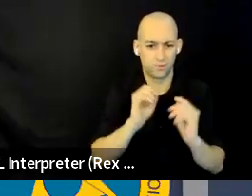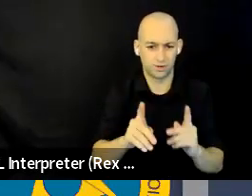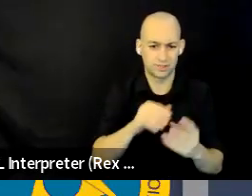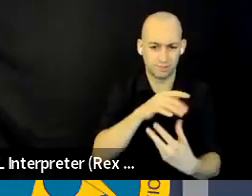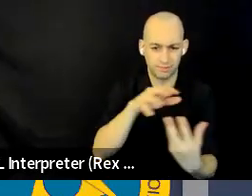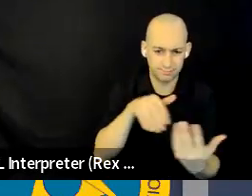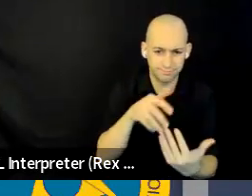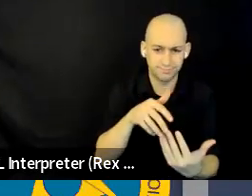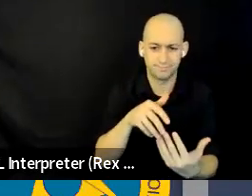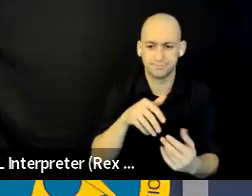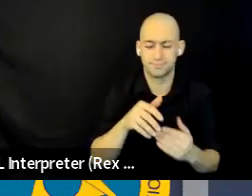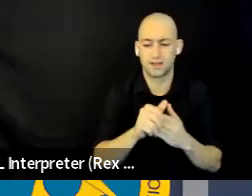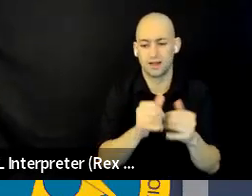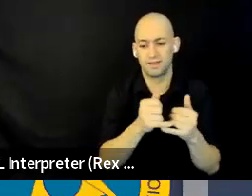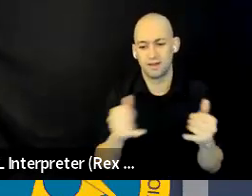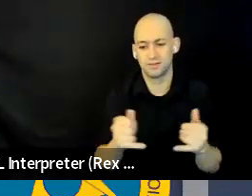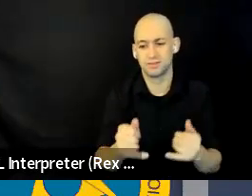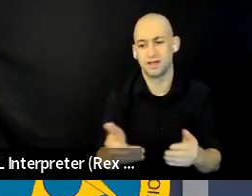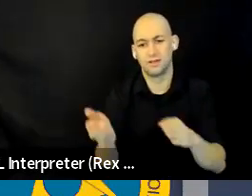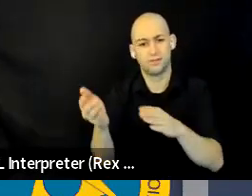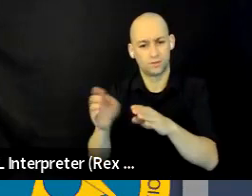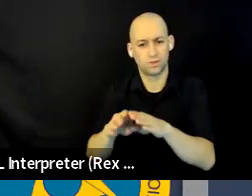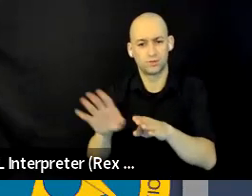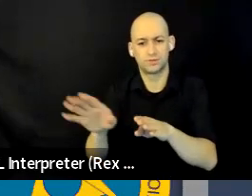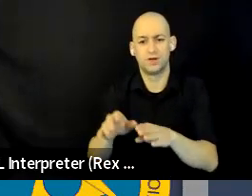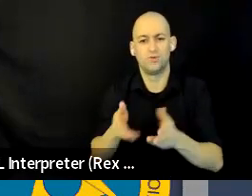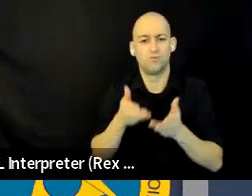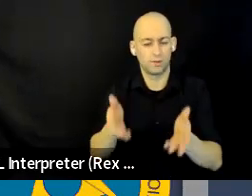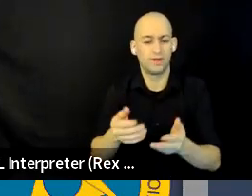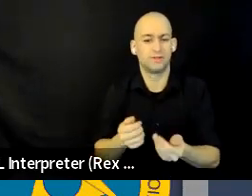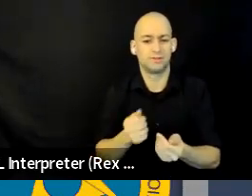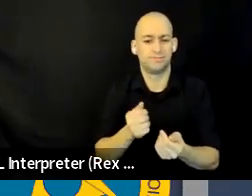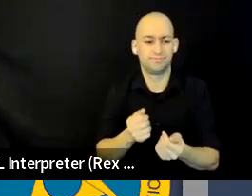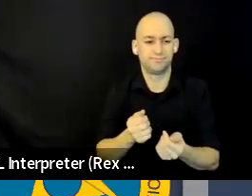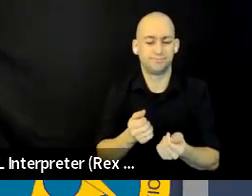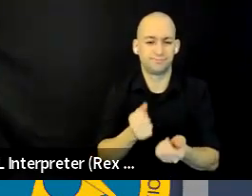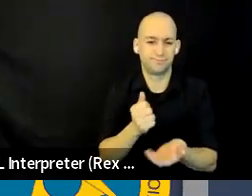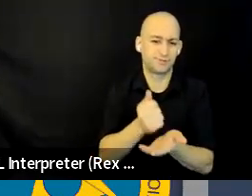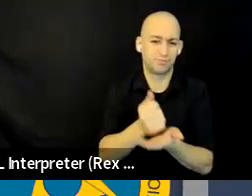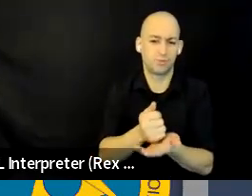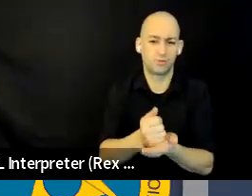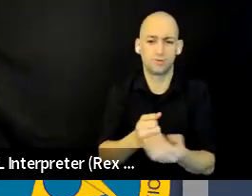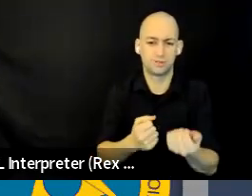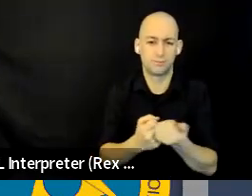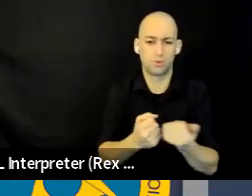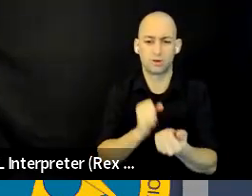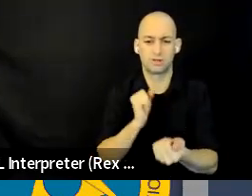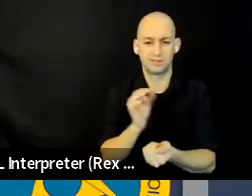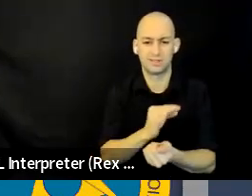guidelines. And just in closing, we recommend support for the staff recommendations, and thank you for your time and consideration. Thank